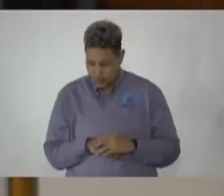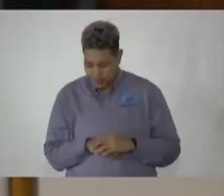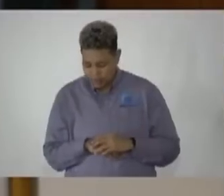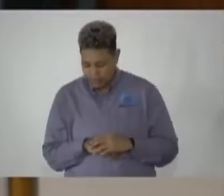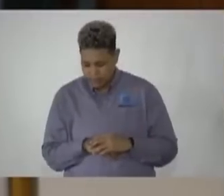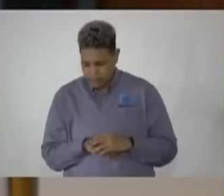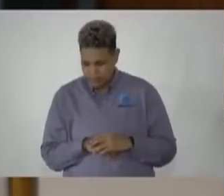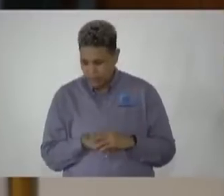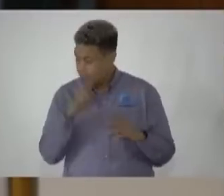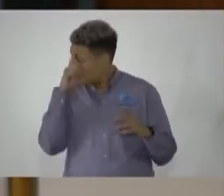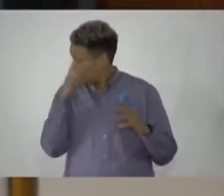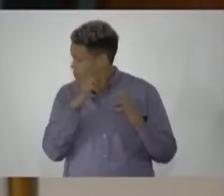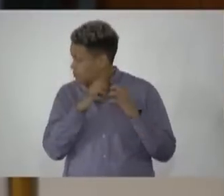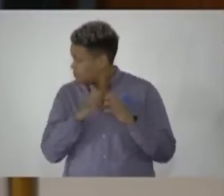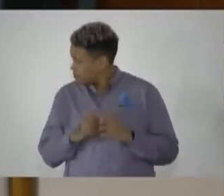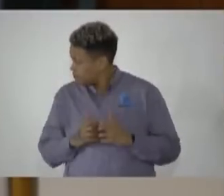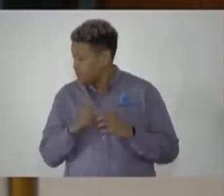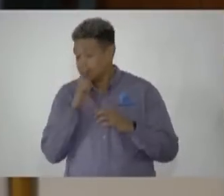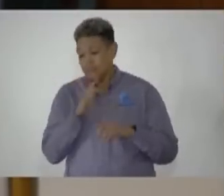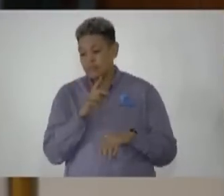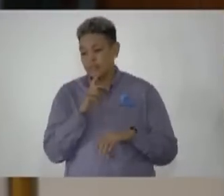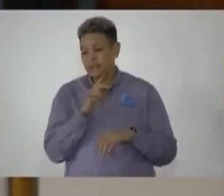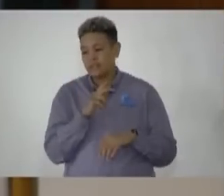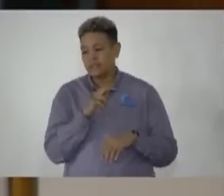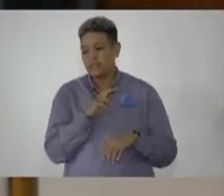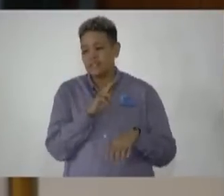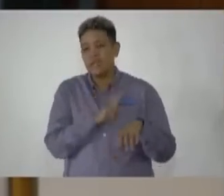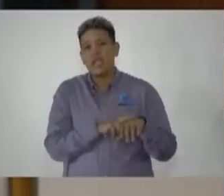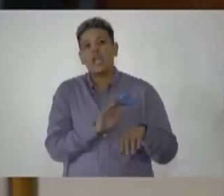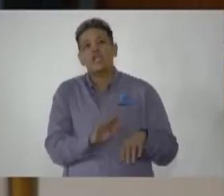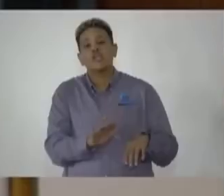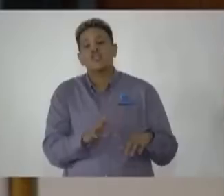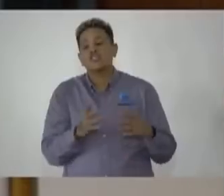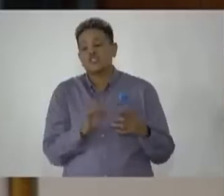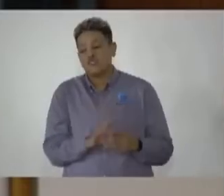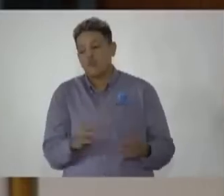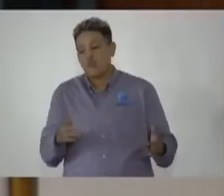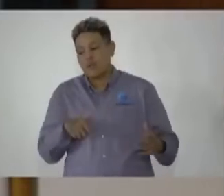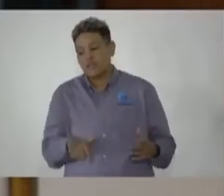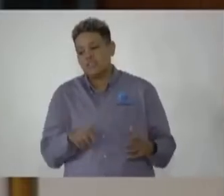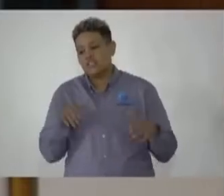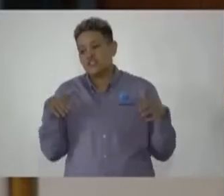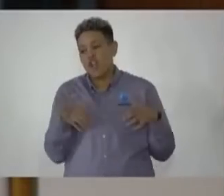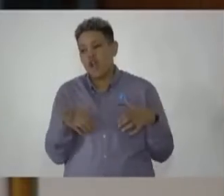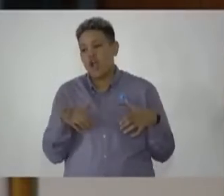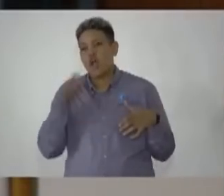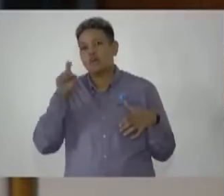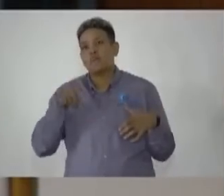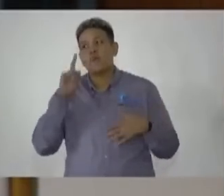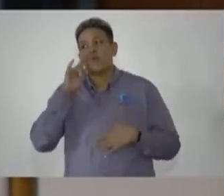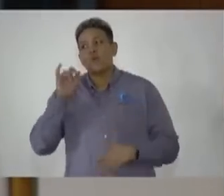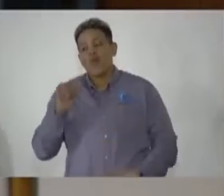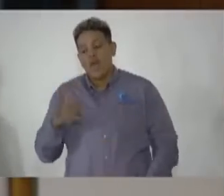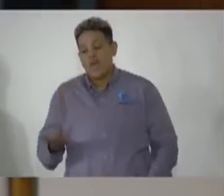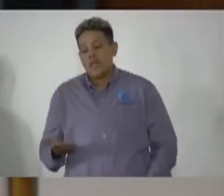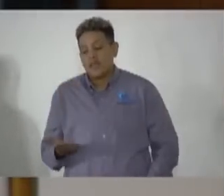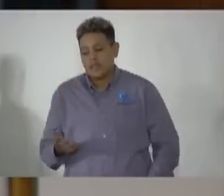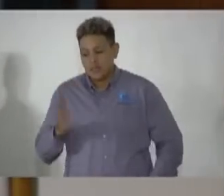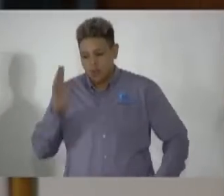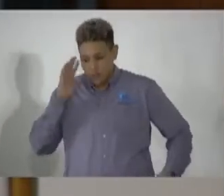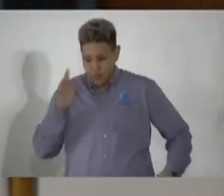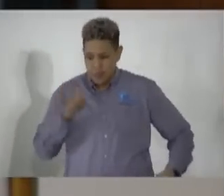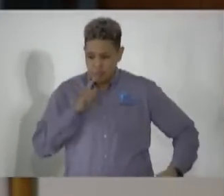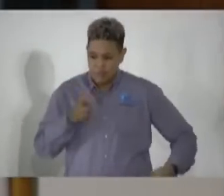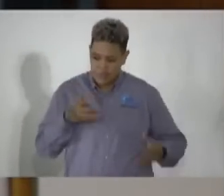The collaborative nature of what this caucus must be is going to be